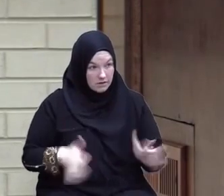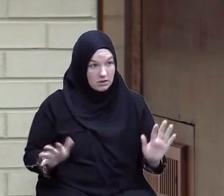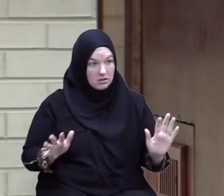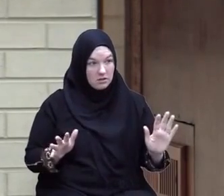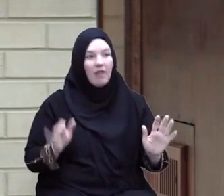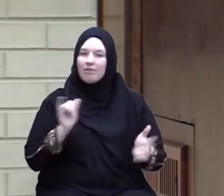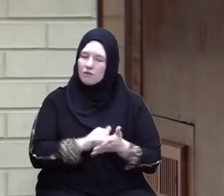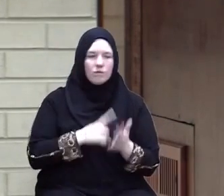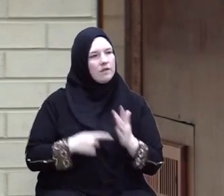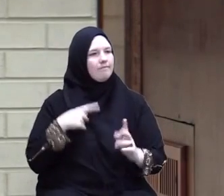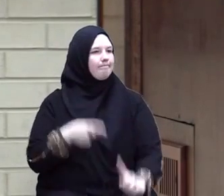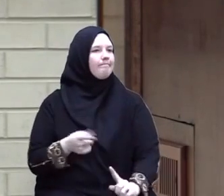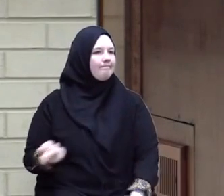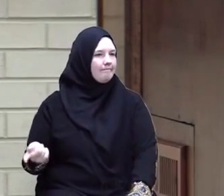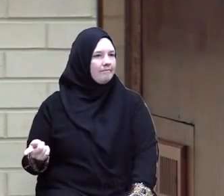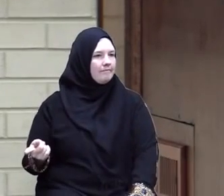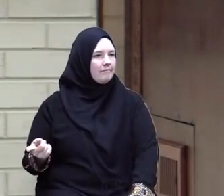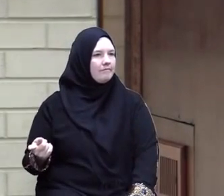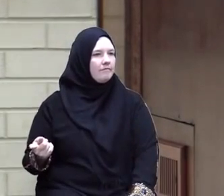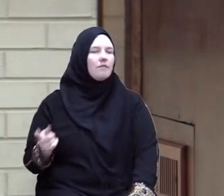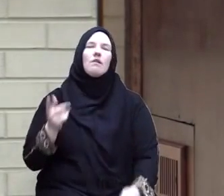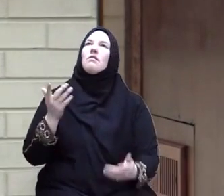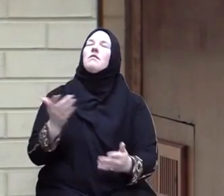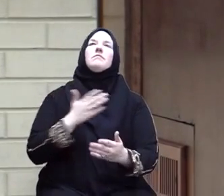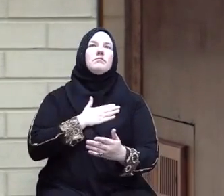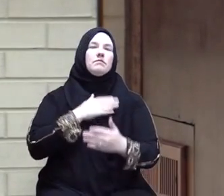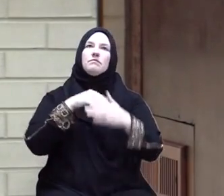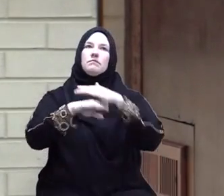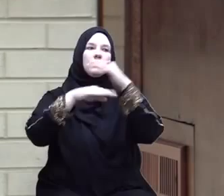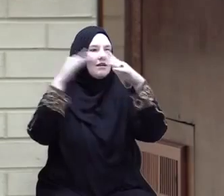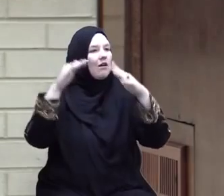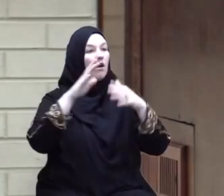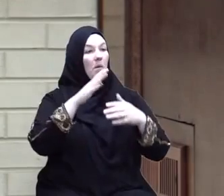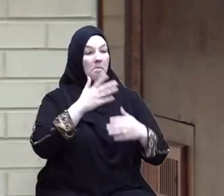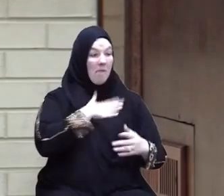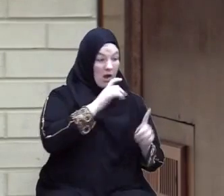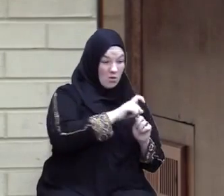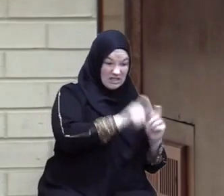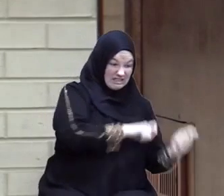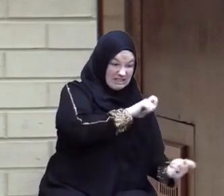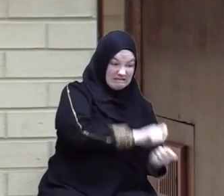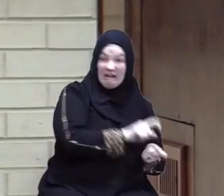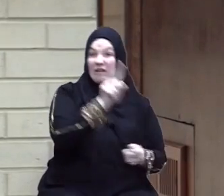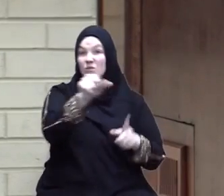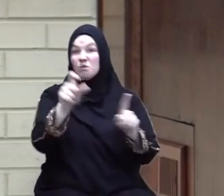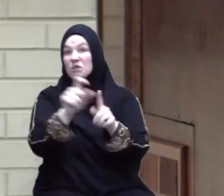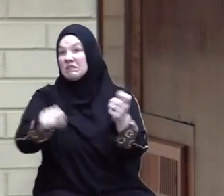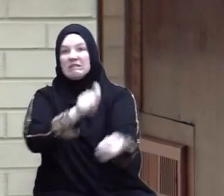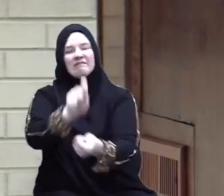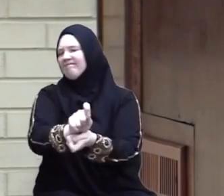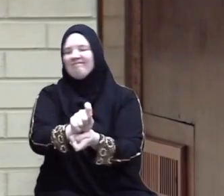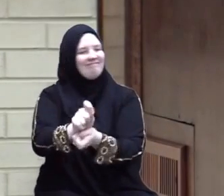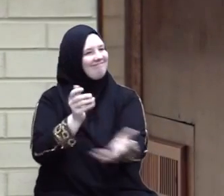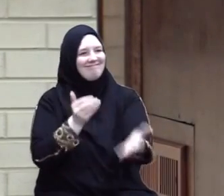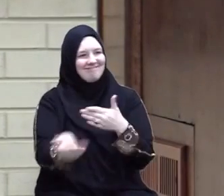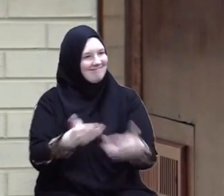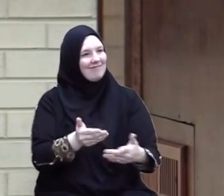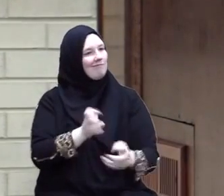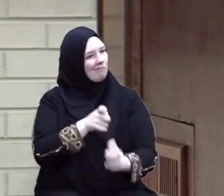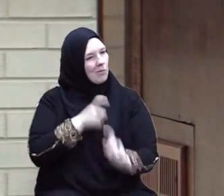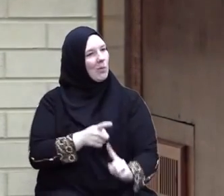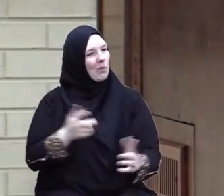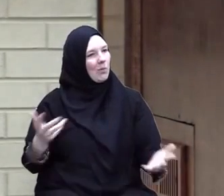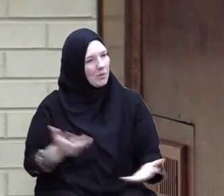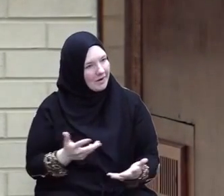All of what we're saying is rotating around the same thing. Okay? In this hadith, the